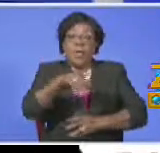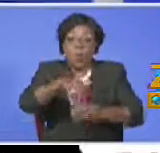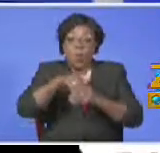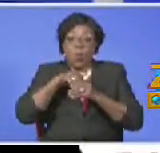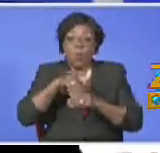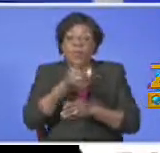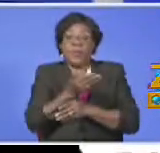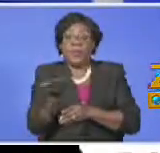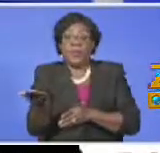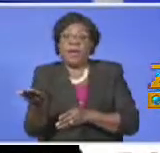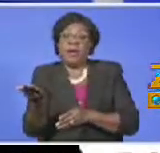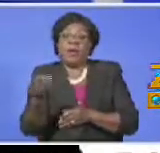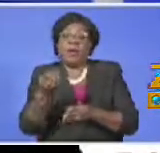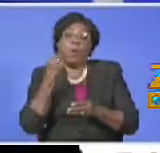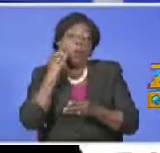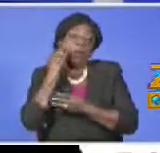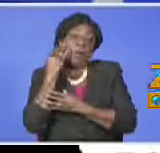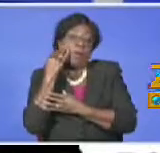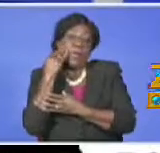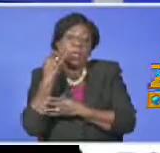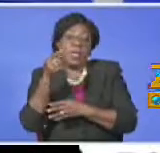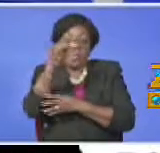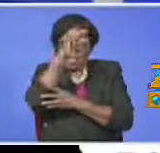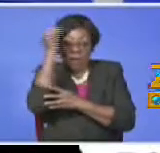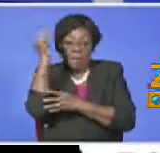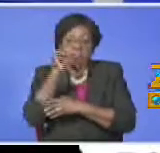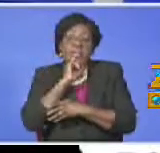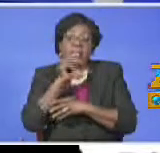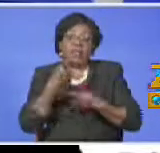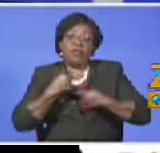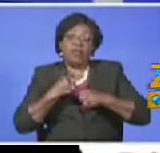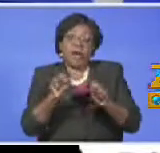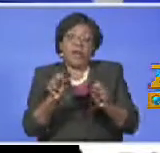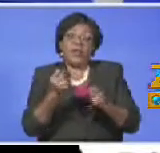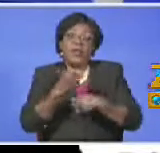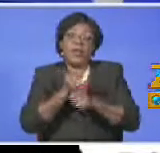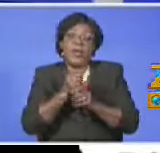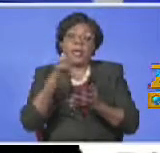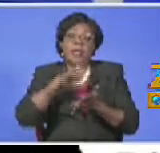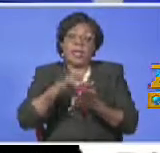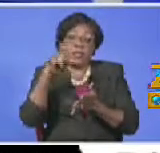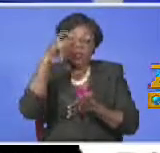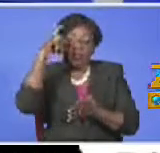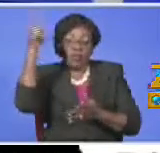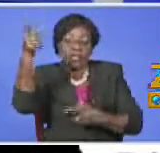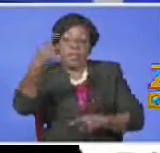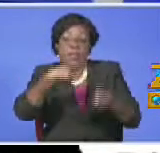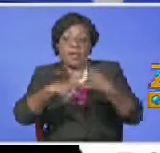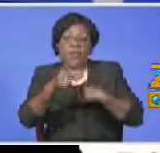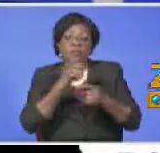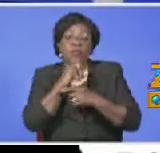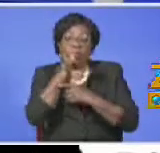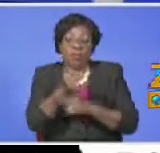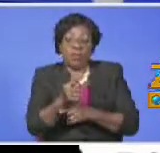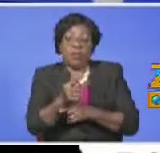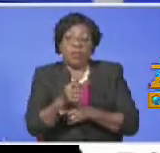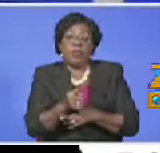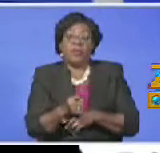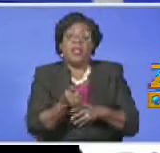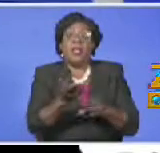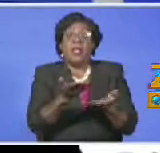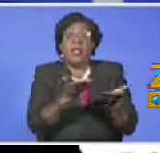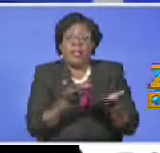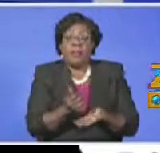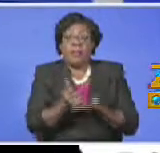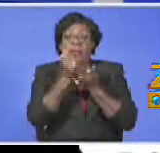name. And the government is hoping to make their dream come true by offering several initiatives that will help them achieve wealth in either home